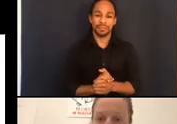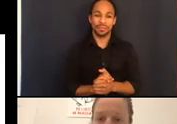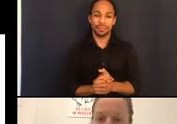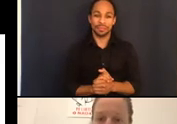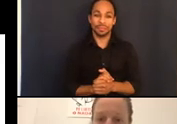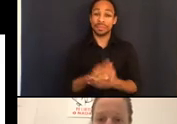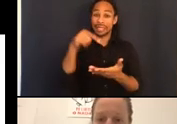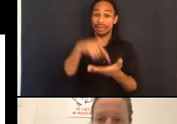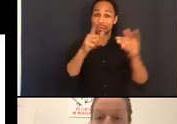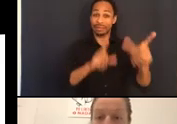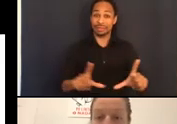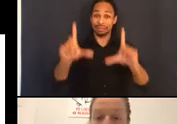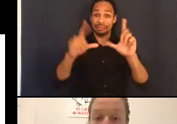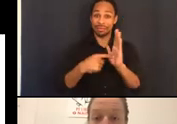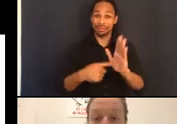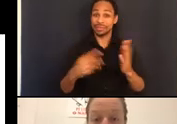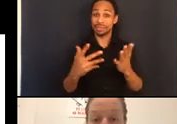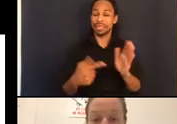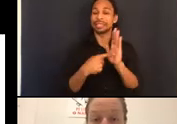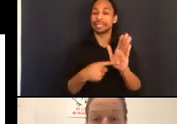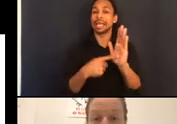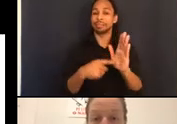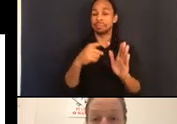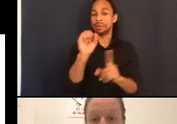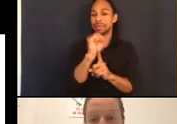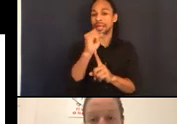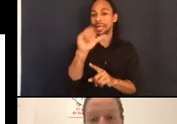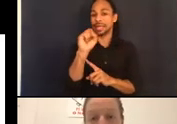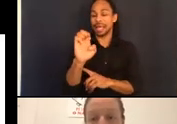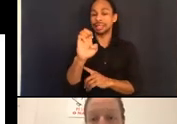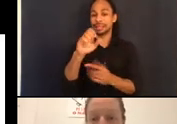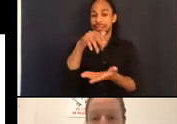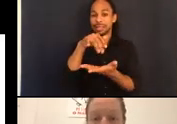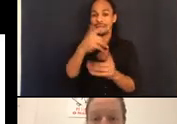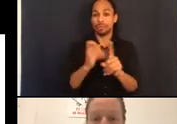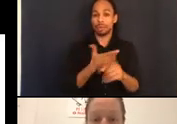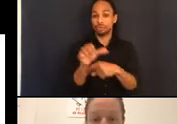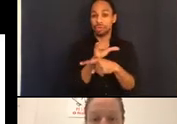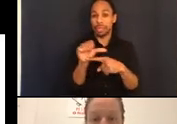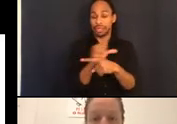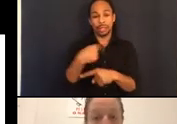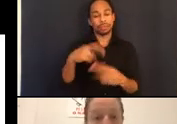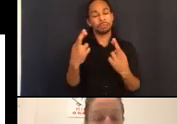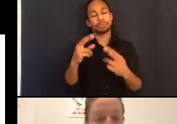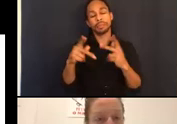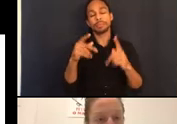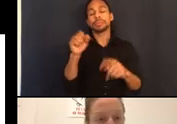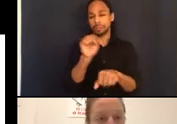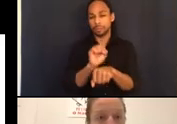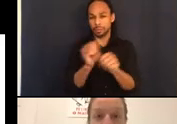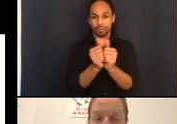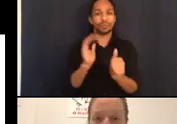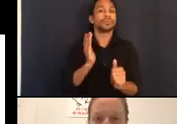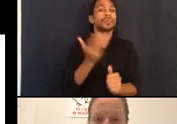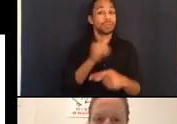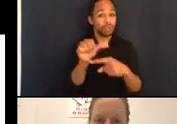This slide shows a sample case study from our training, and we hope that people can work with our training material to adapt it to your particular needs